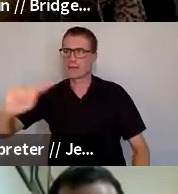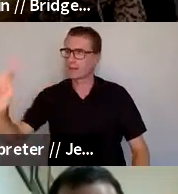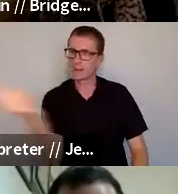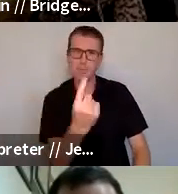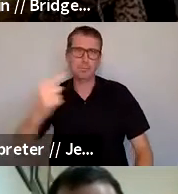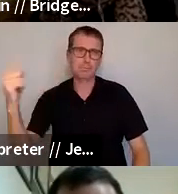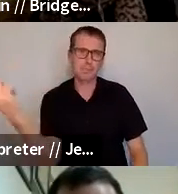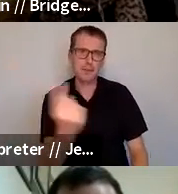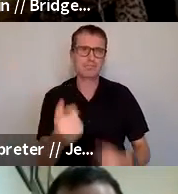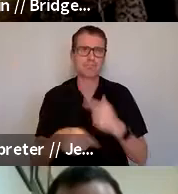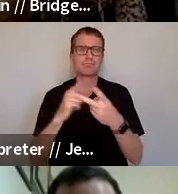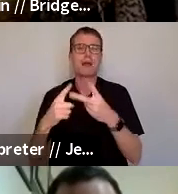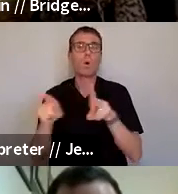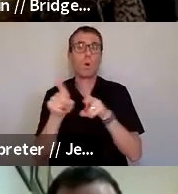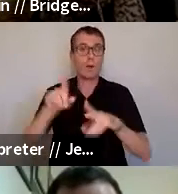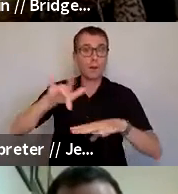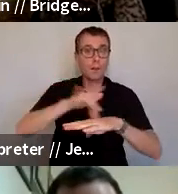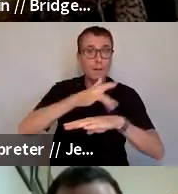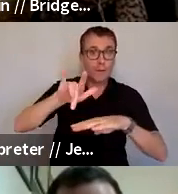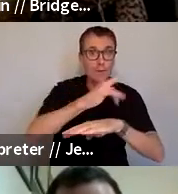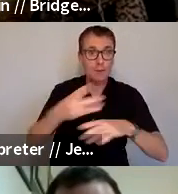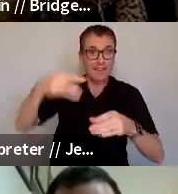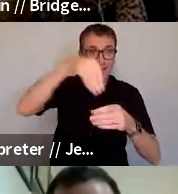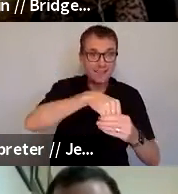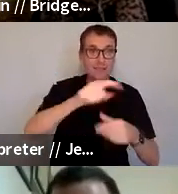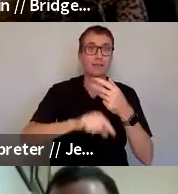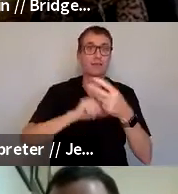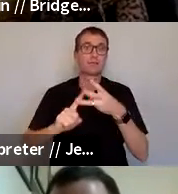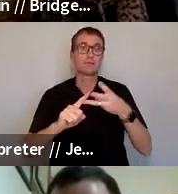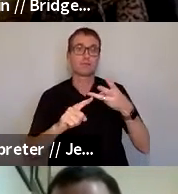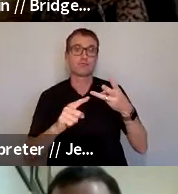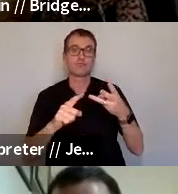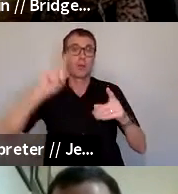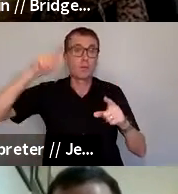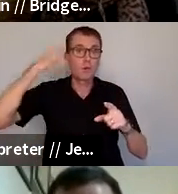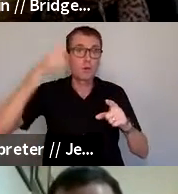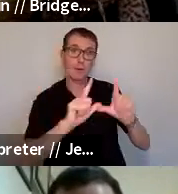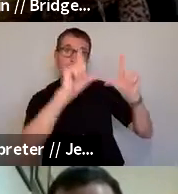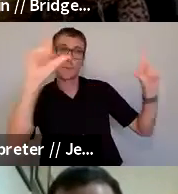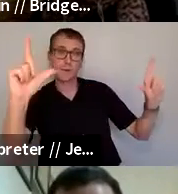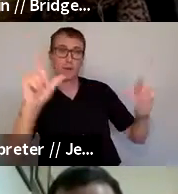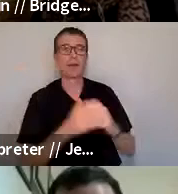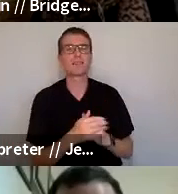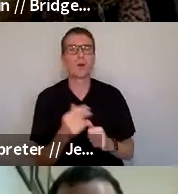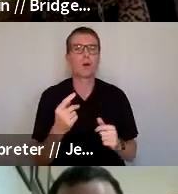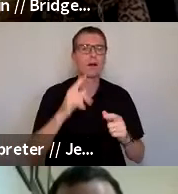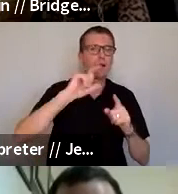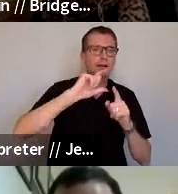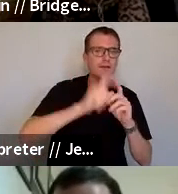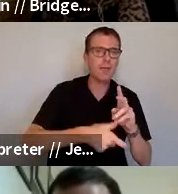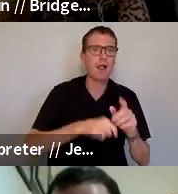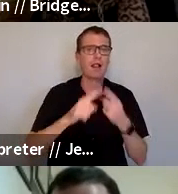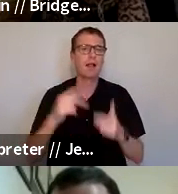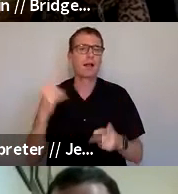on the stages, in the screens. So for the disabled people or deaf people on the screens